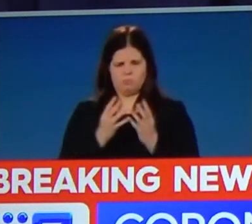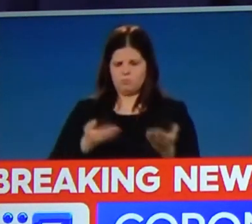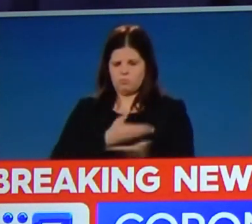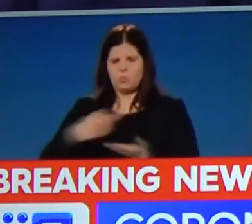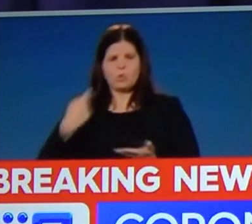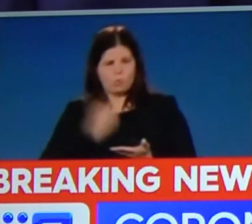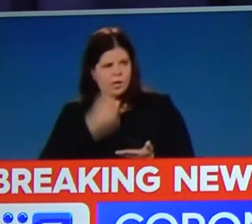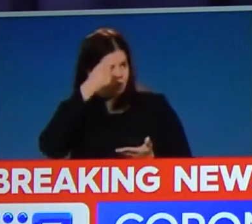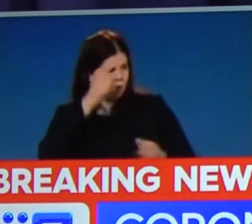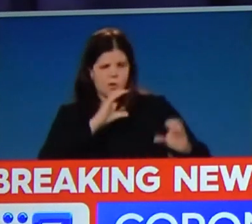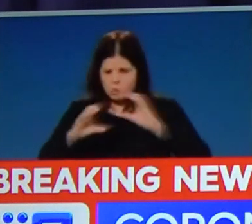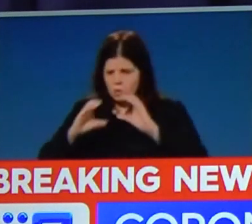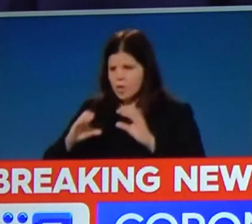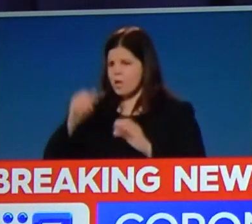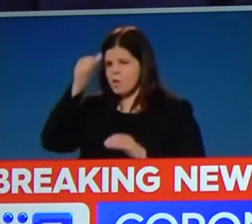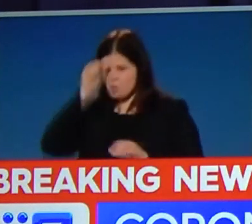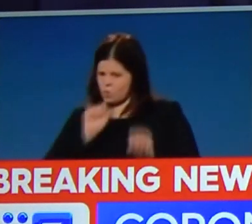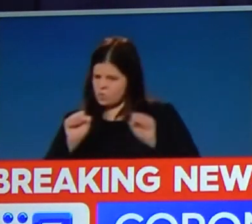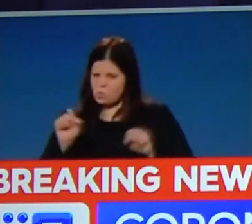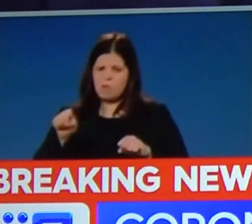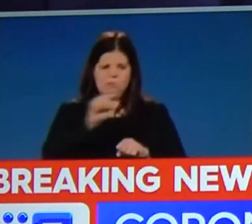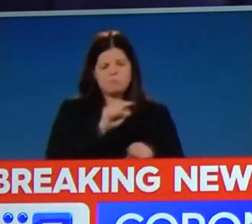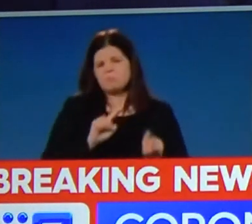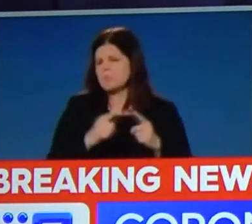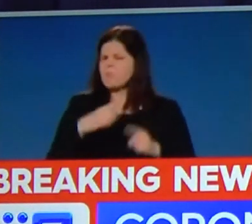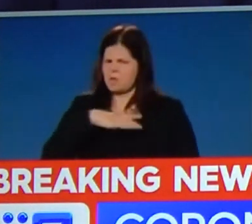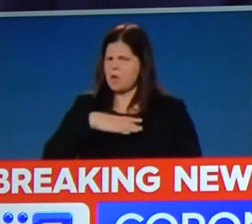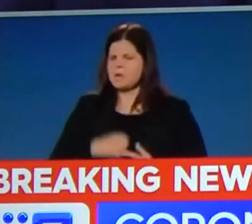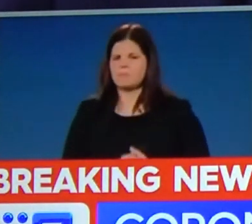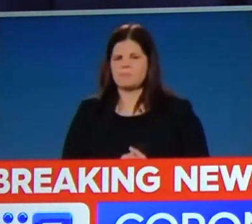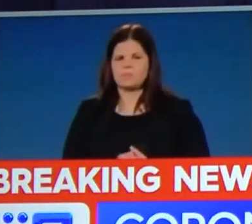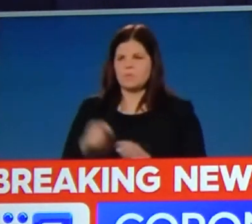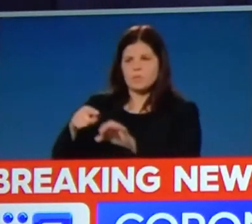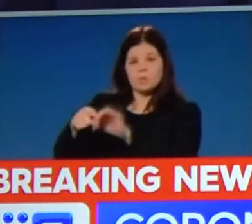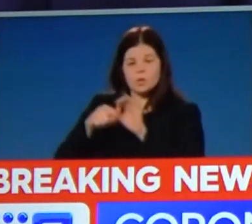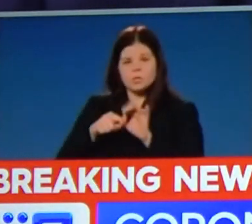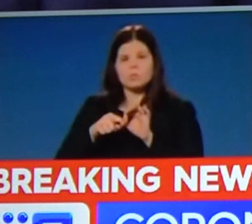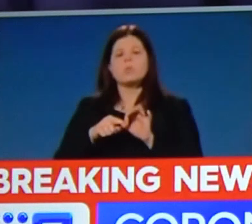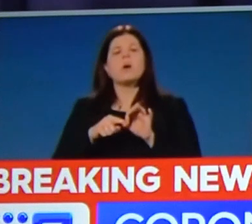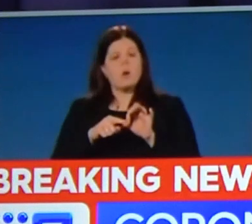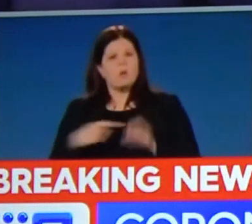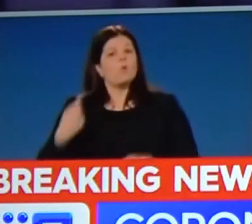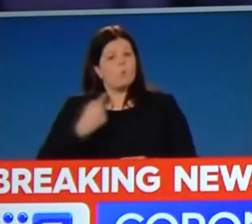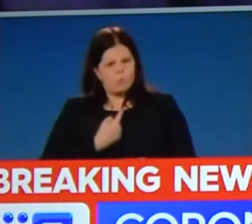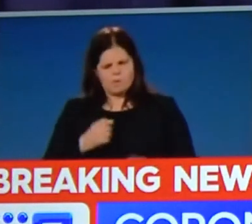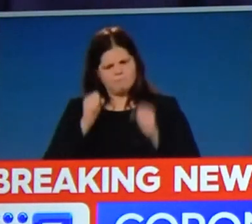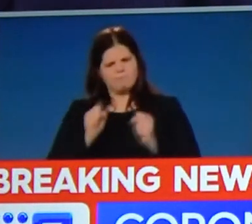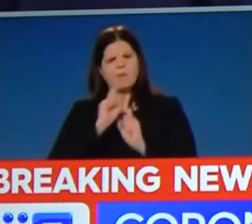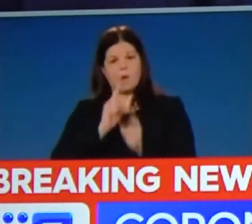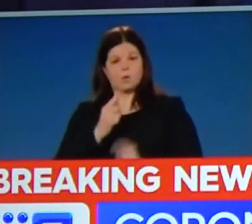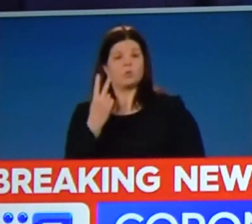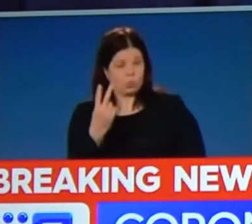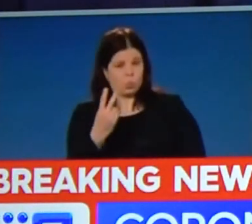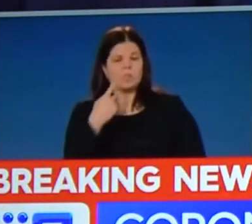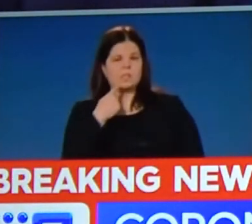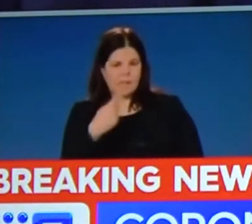and discussion of the National Cabinet. Pardon? They are all moving to the strong advice on two. Some states